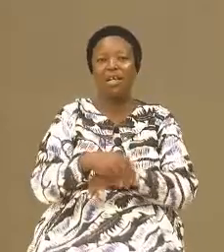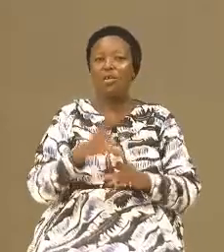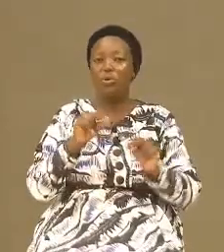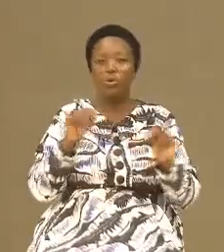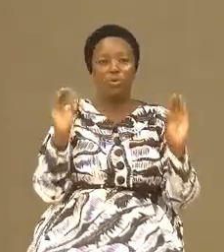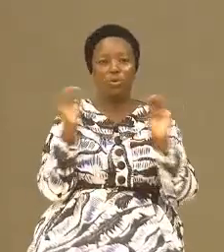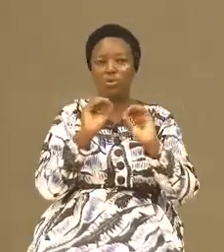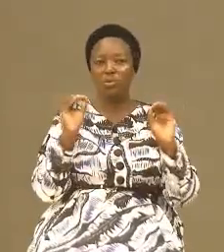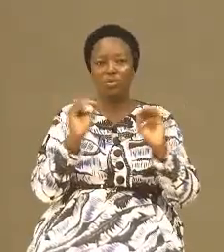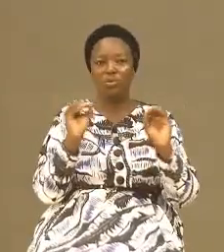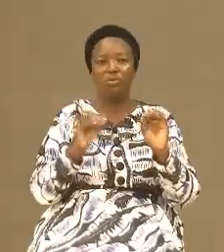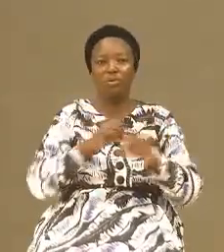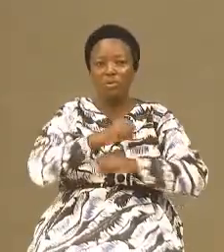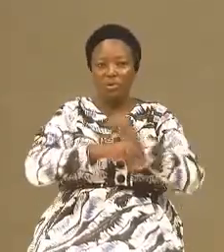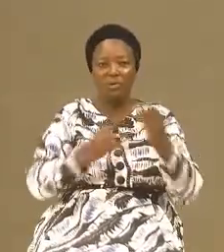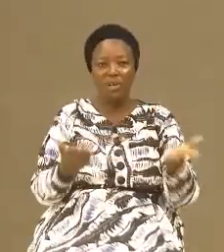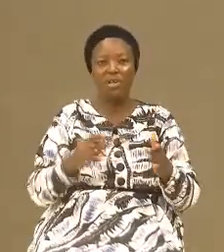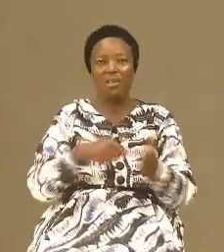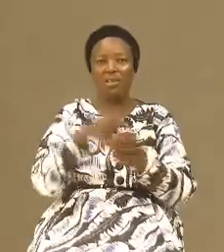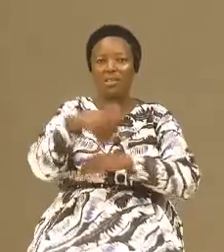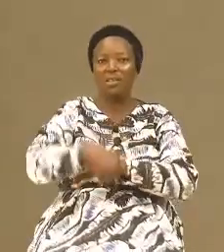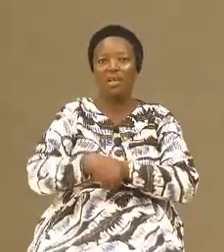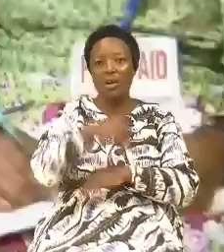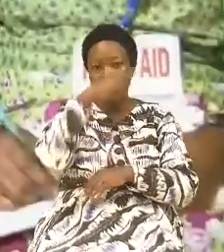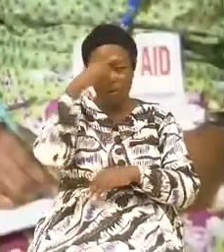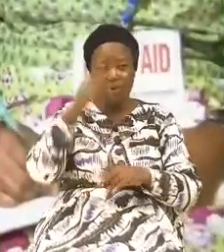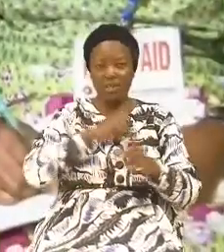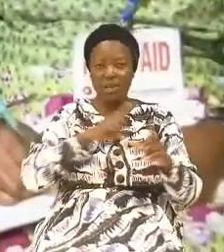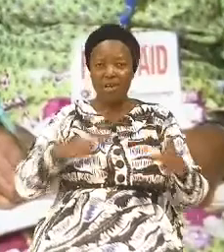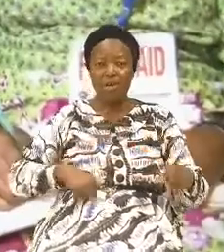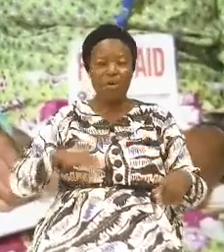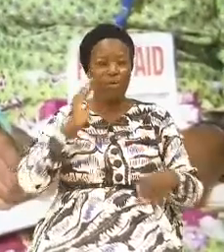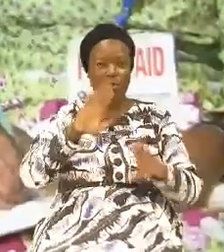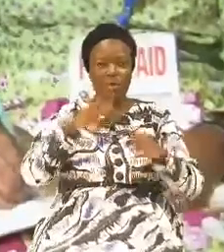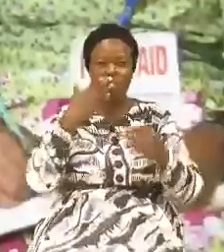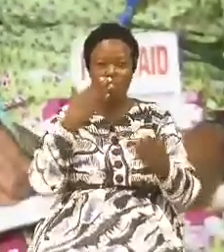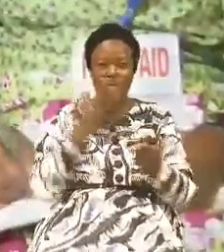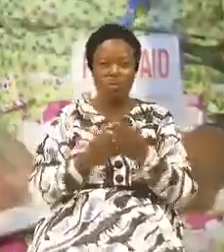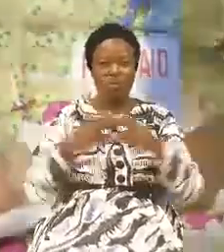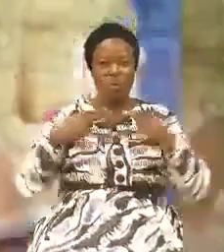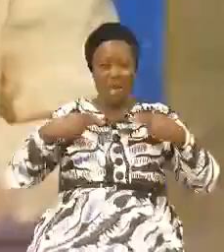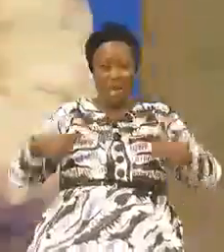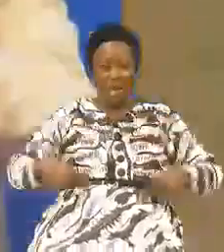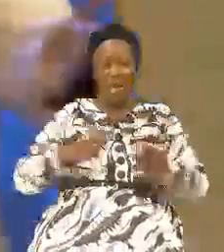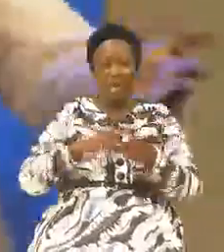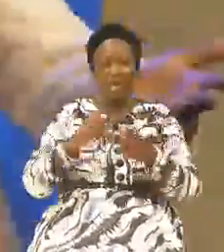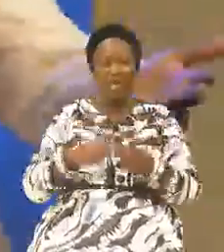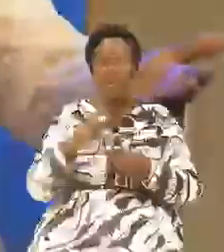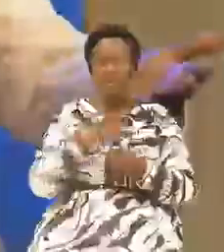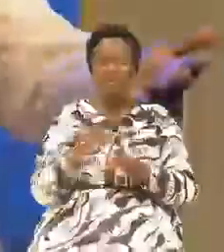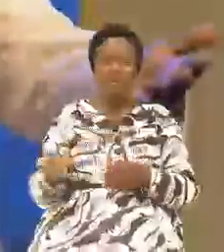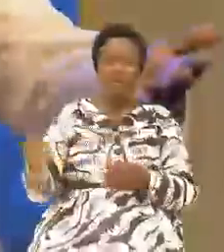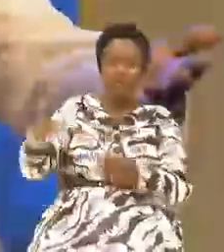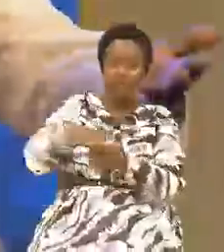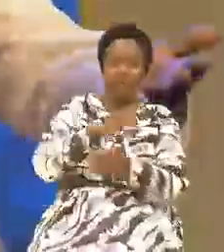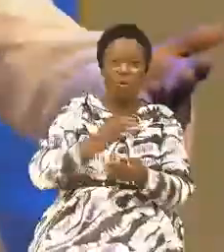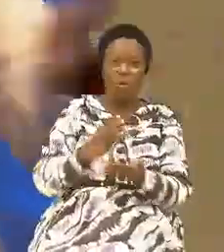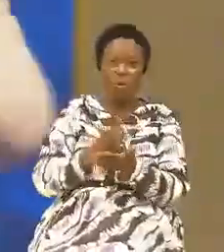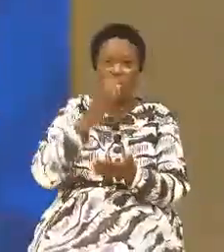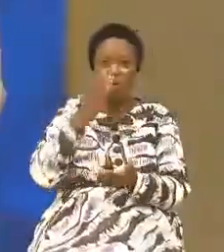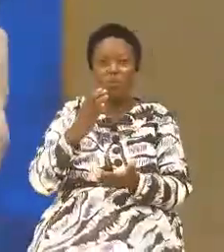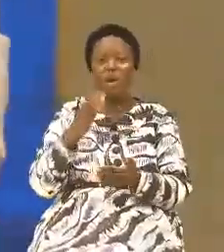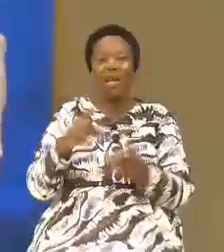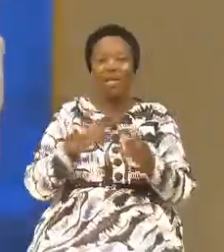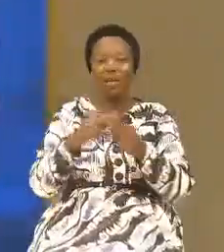The Lord is going to anoint your head, and your cup will run over. He will set a table before